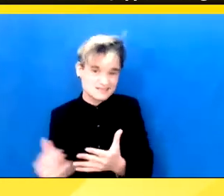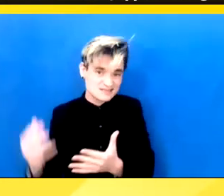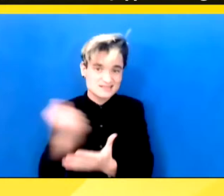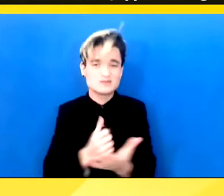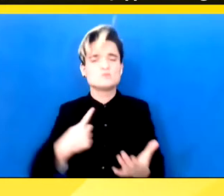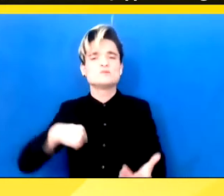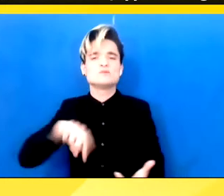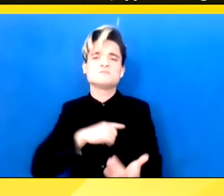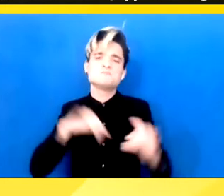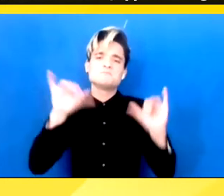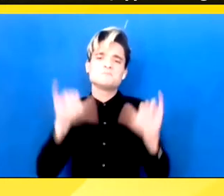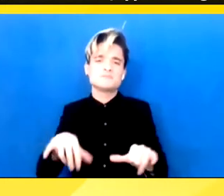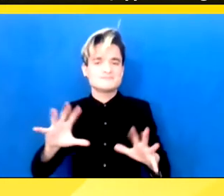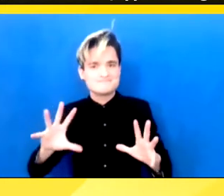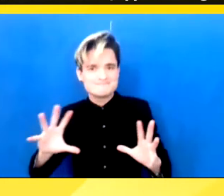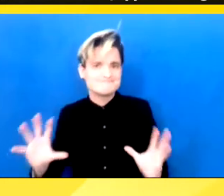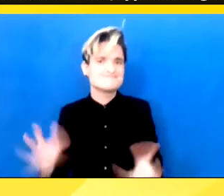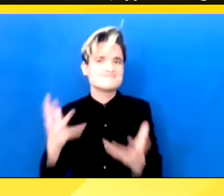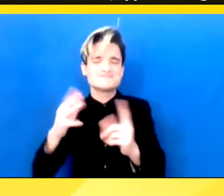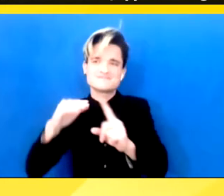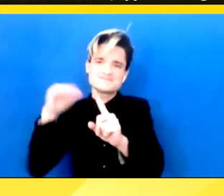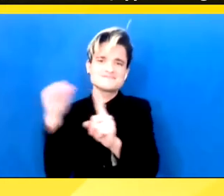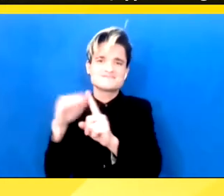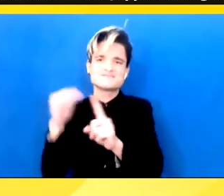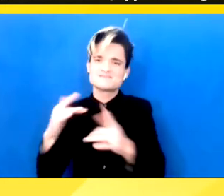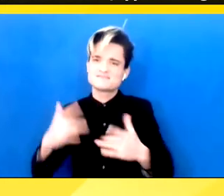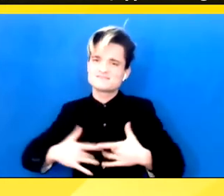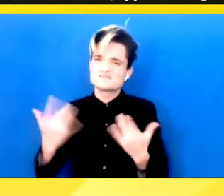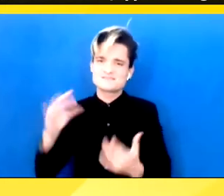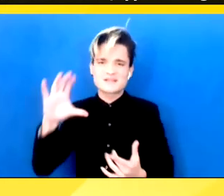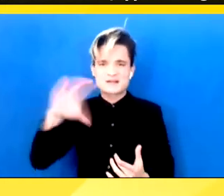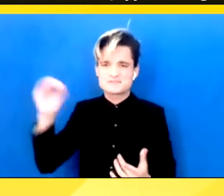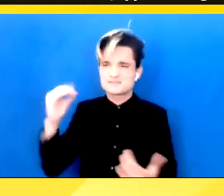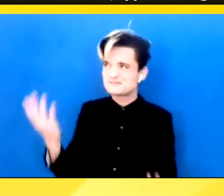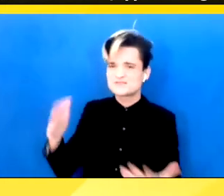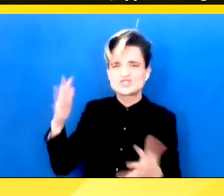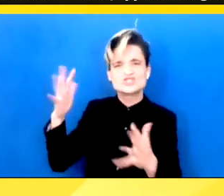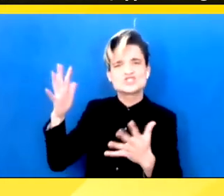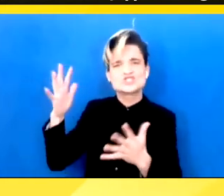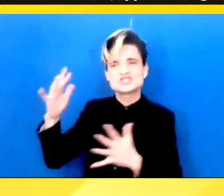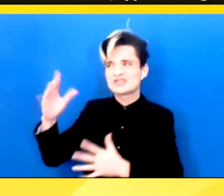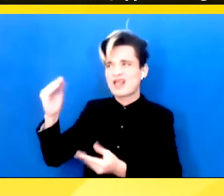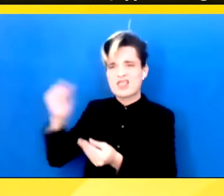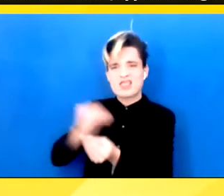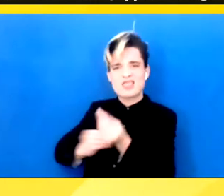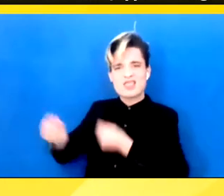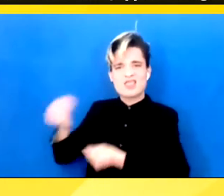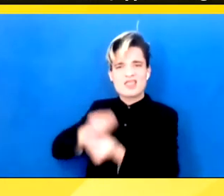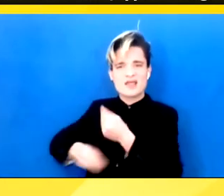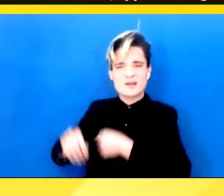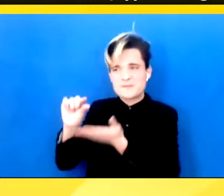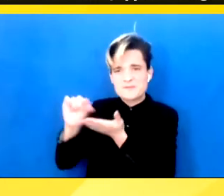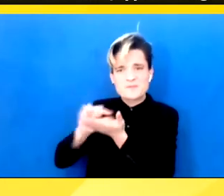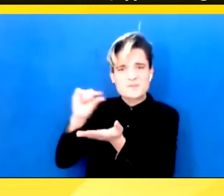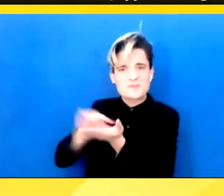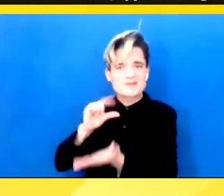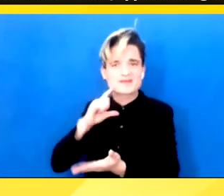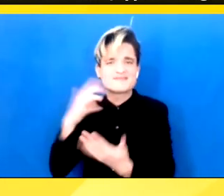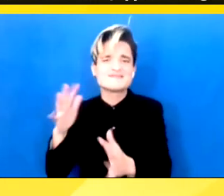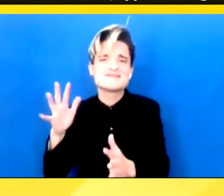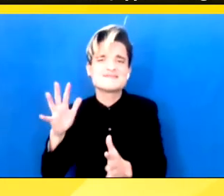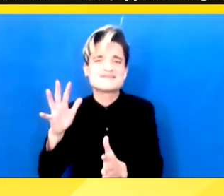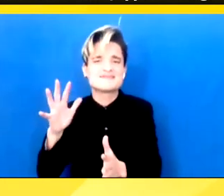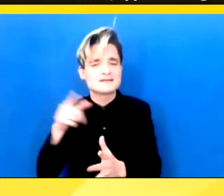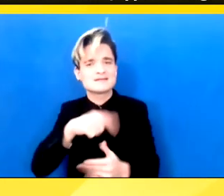corporate power in this nation. We can uproot systemic racism together. We can rewrite the rigged rules so